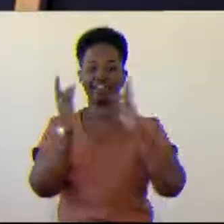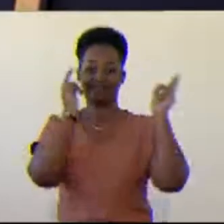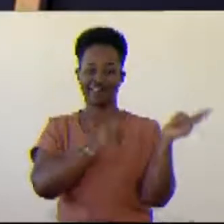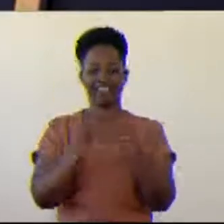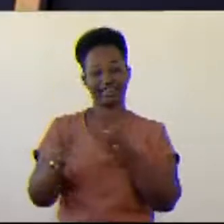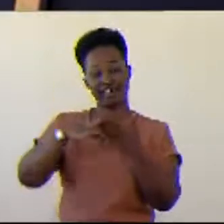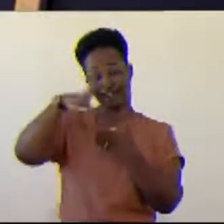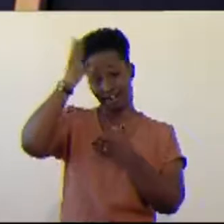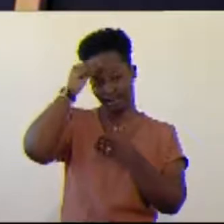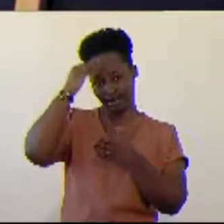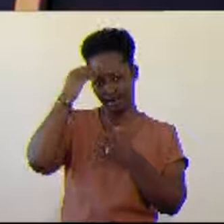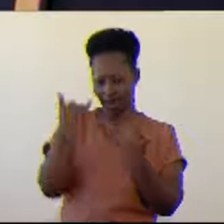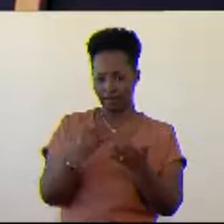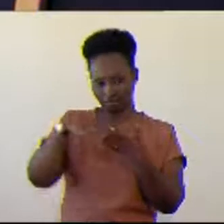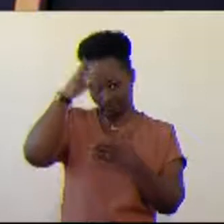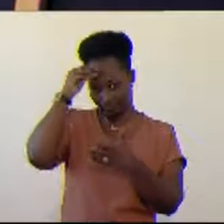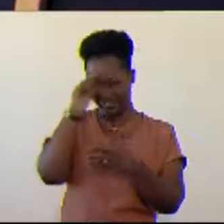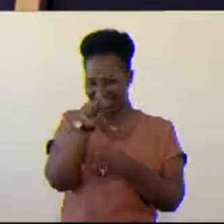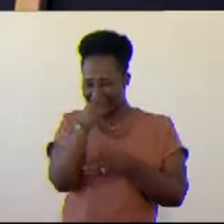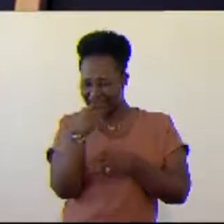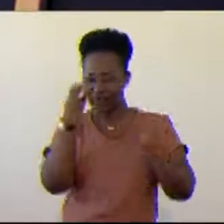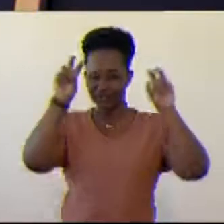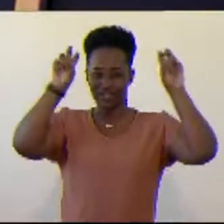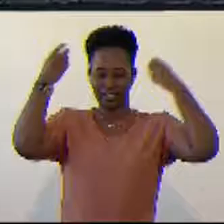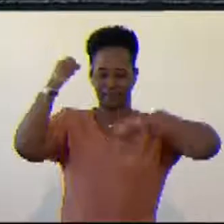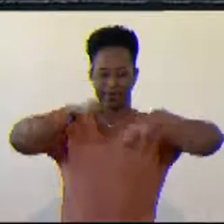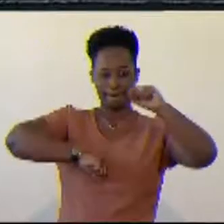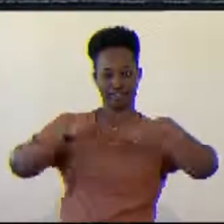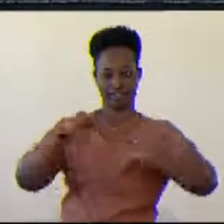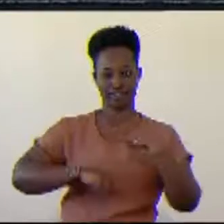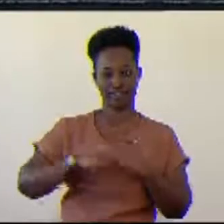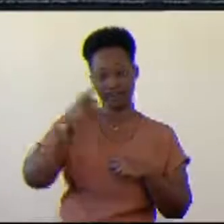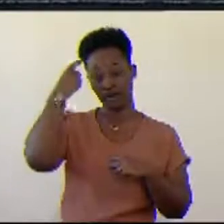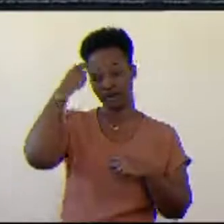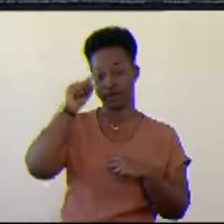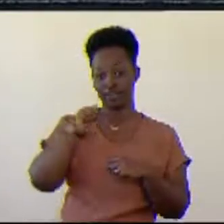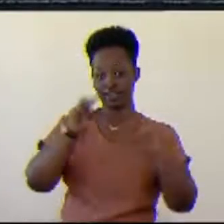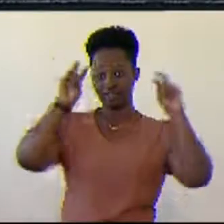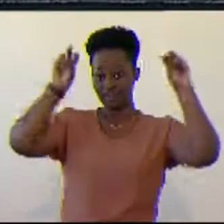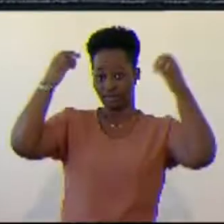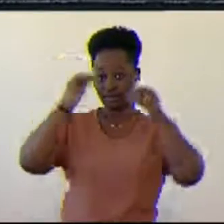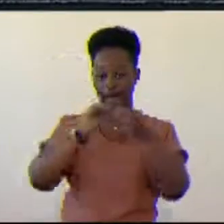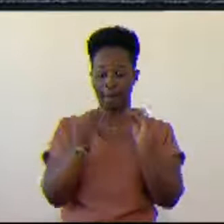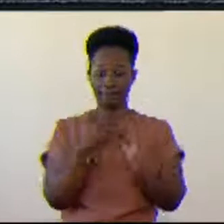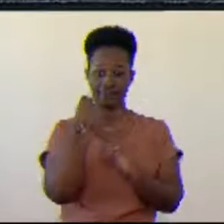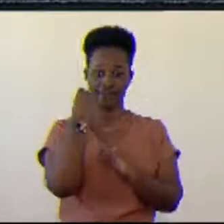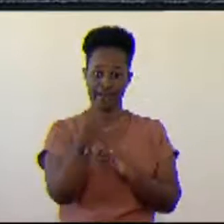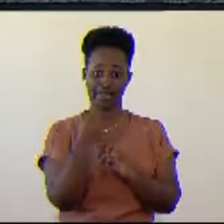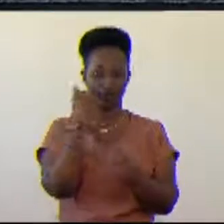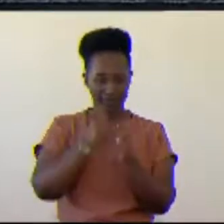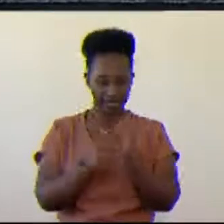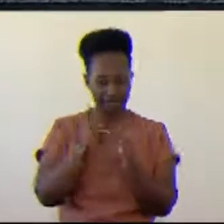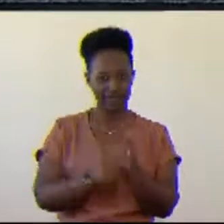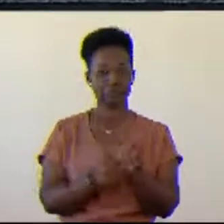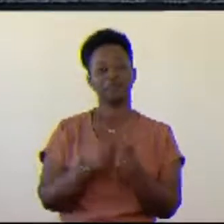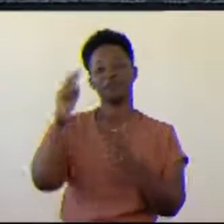And so the key unit competence for this Unit 5 is going to be, you